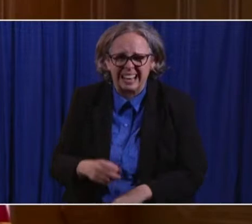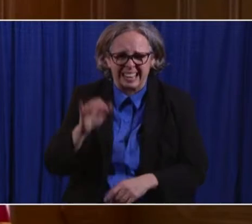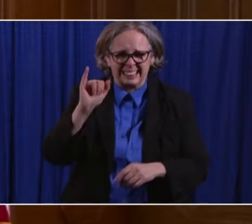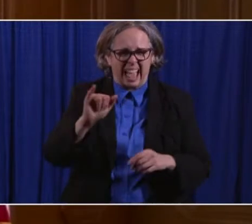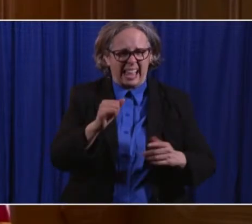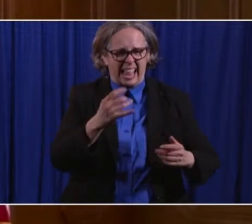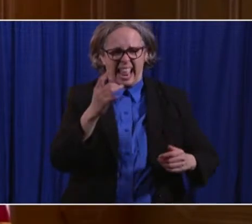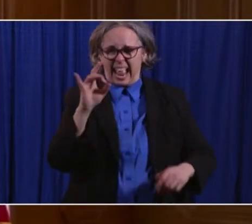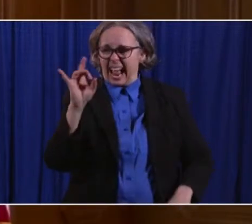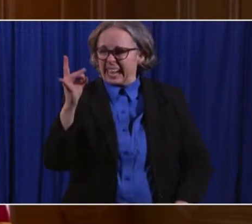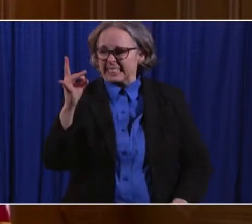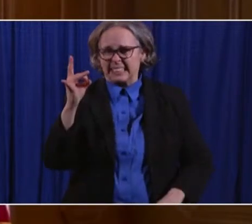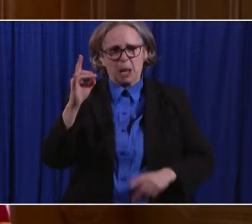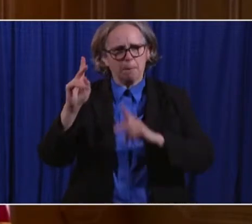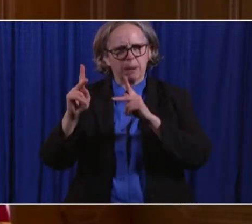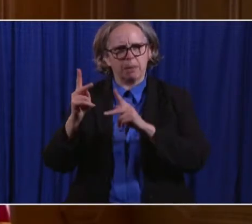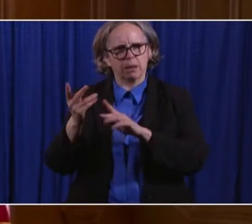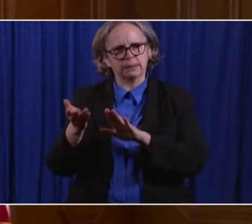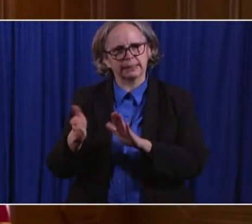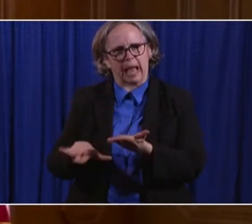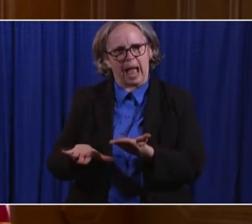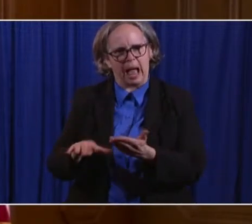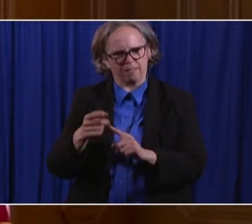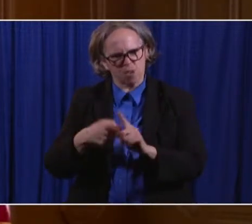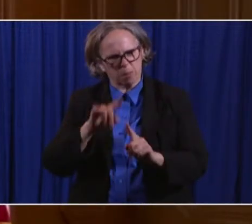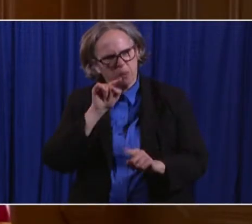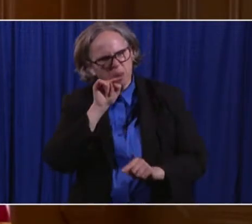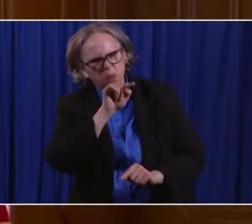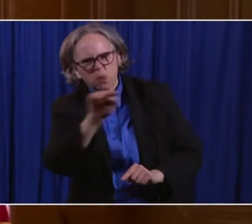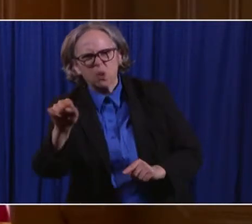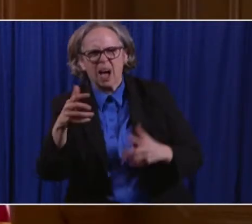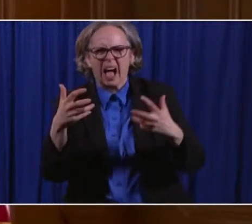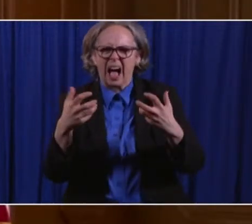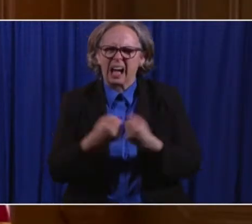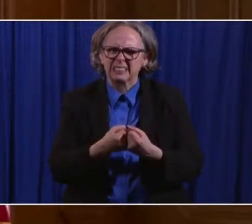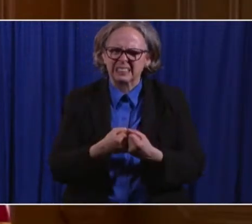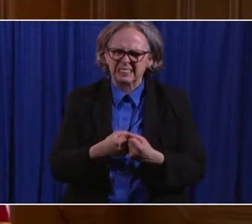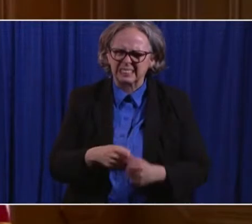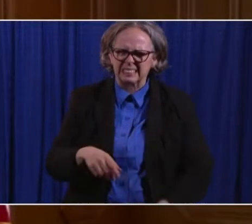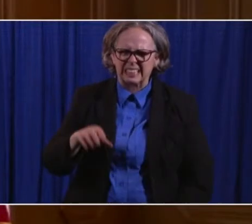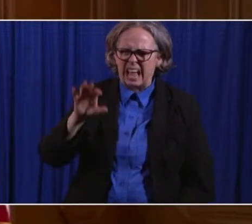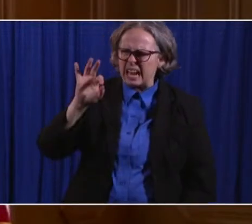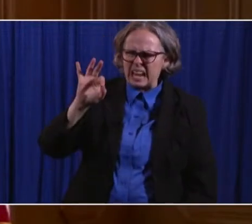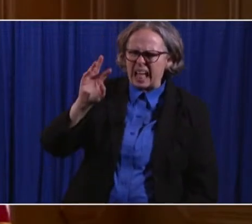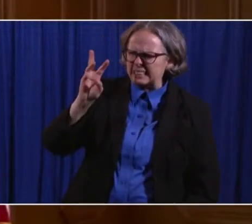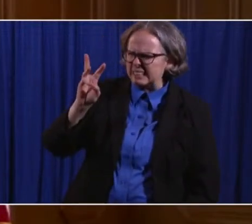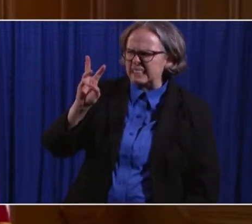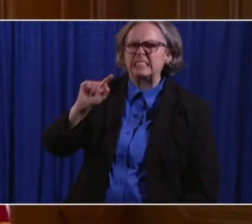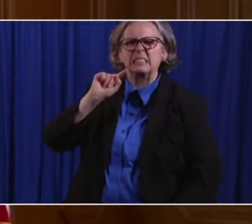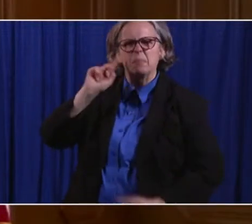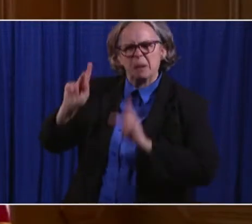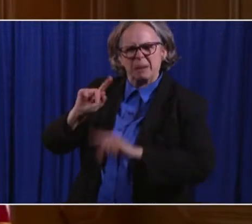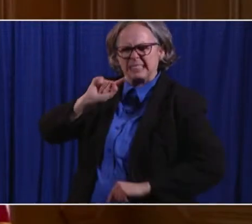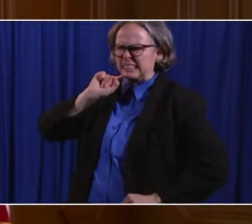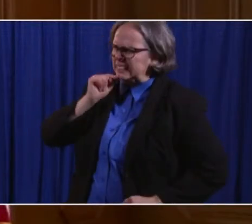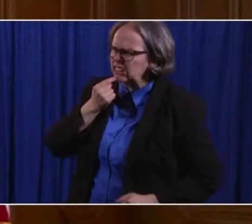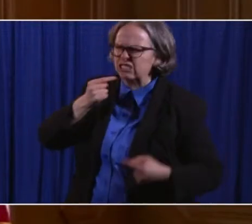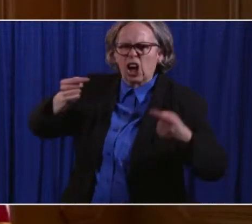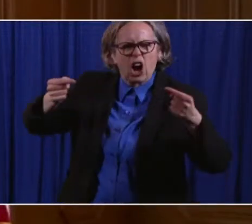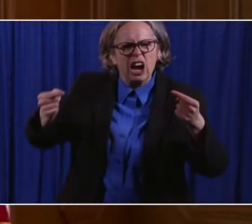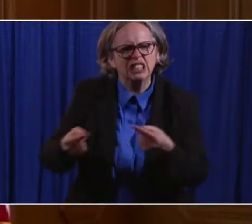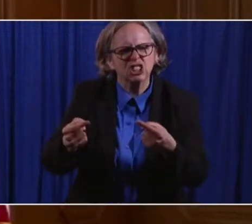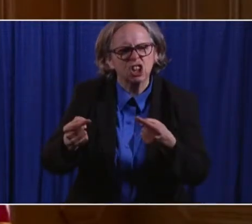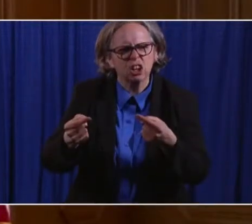fatal. 96 resulted in serious injuries. So this is something that we really are